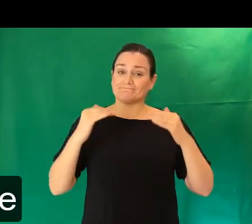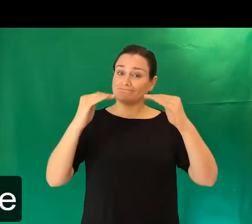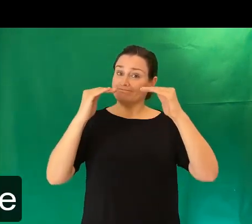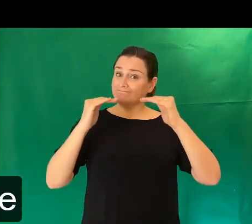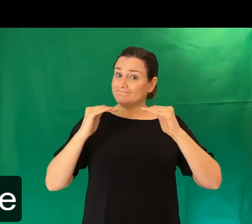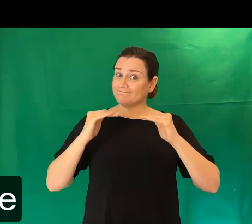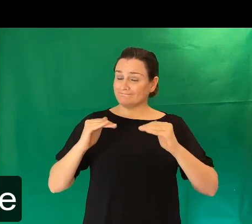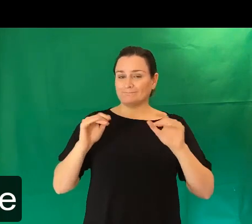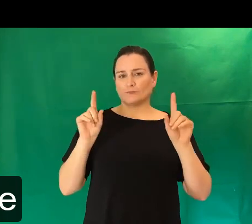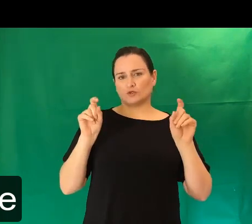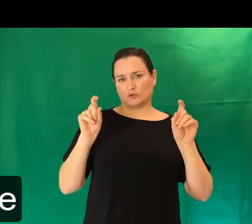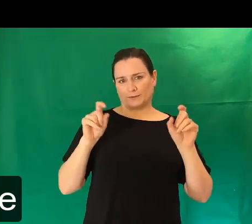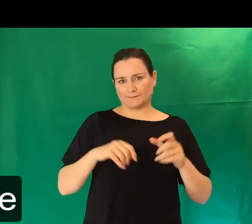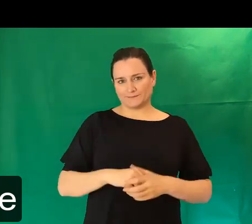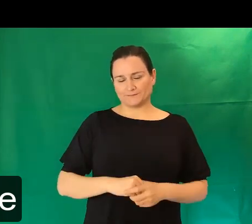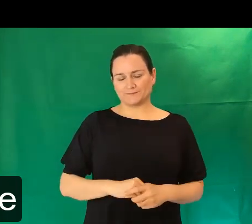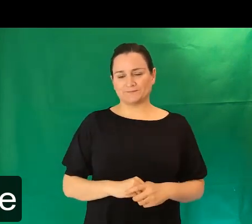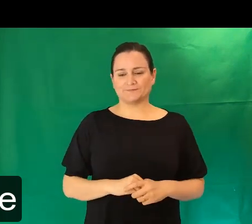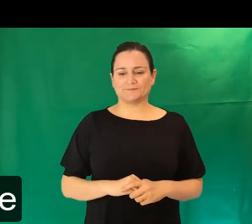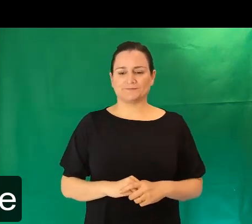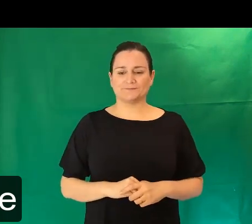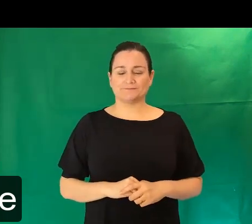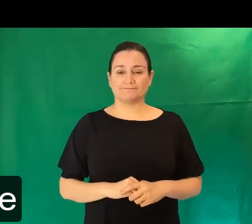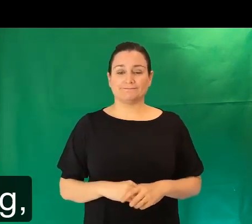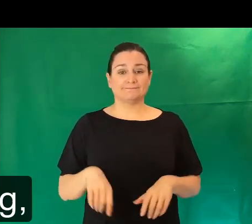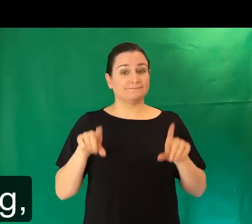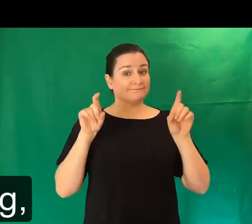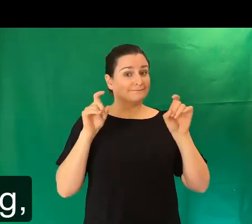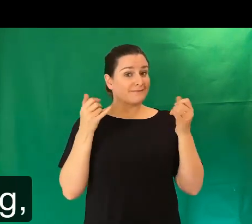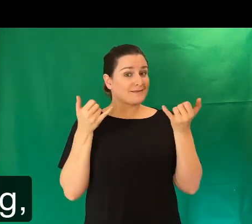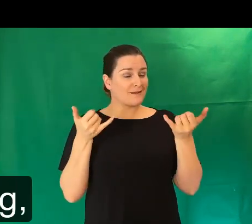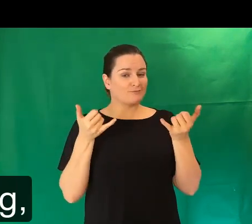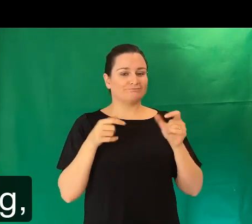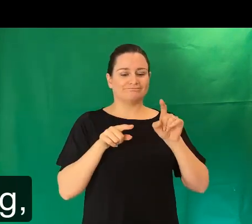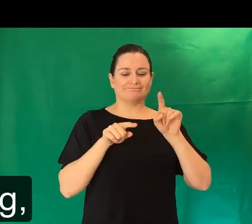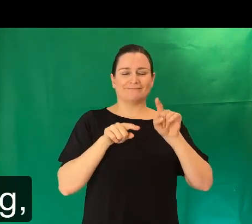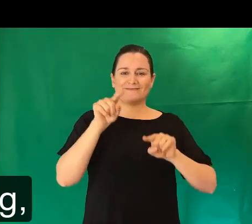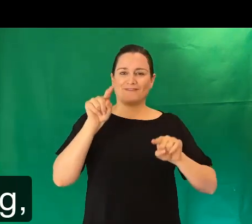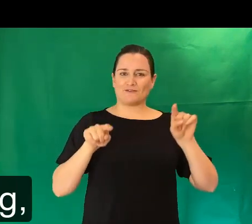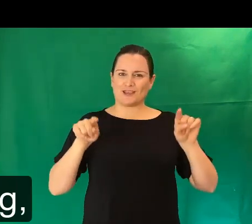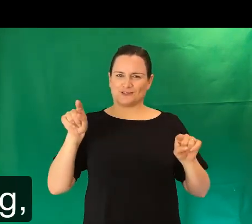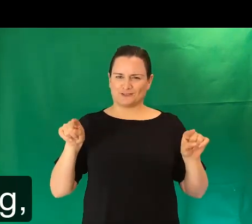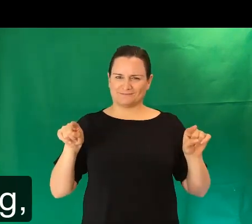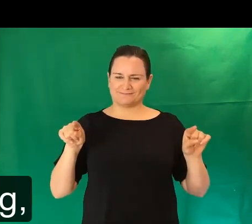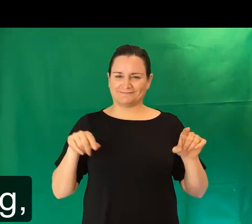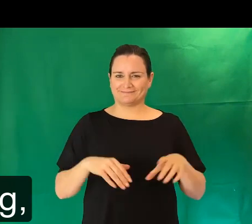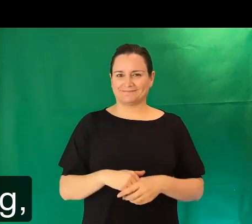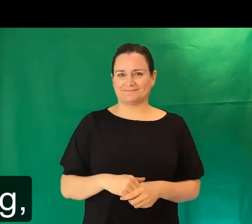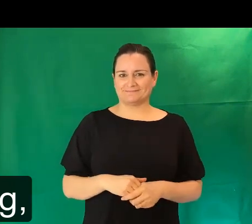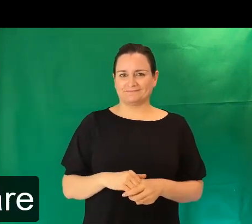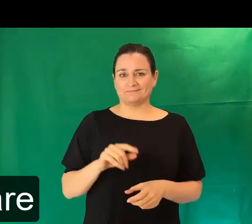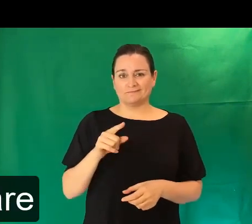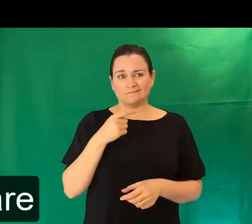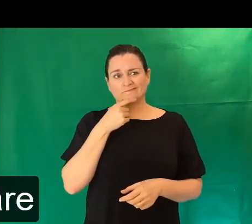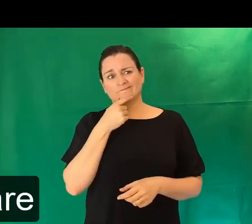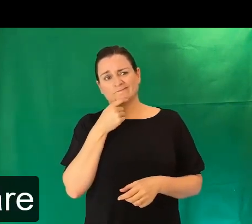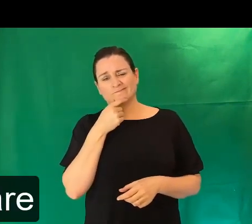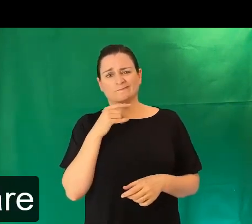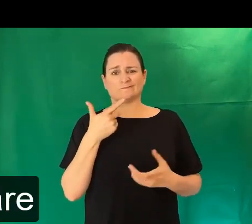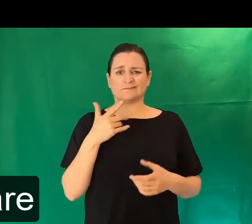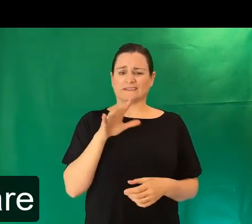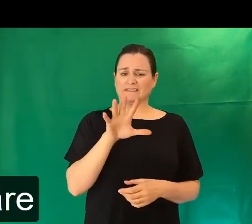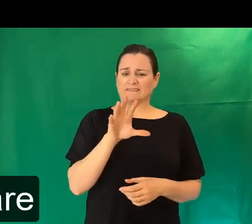Okay, let's move on now to a different topic, the topic of variation. You may be thinking, oh, well, there's